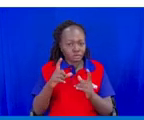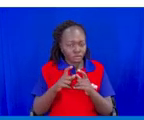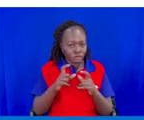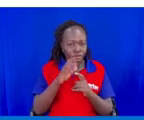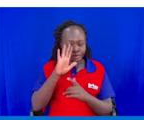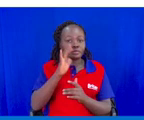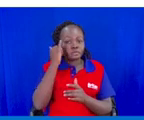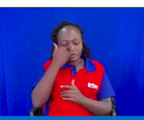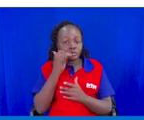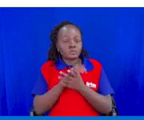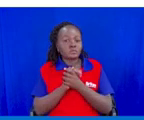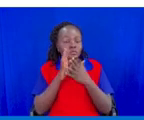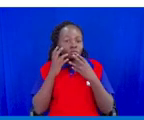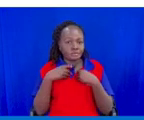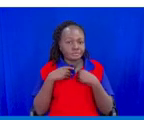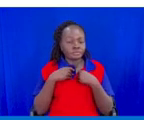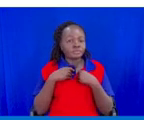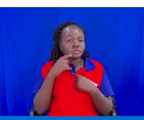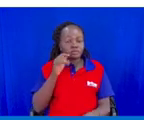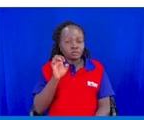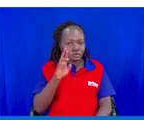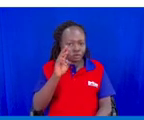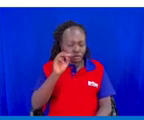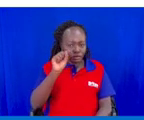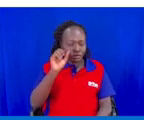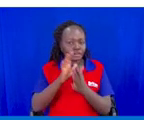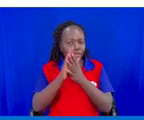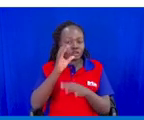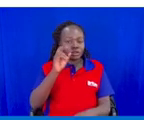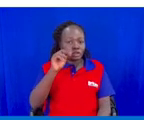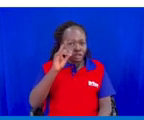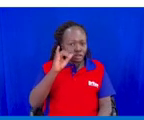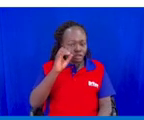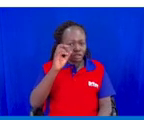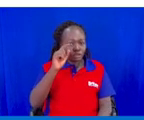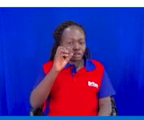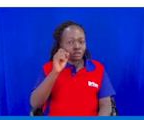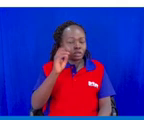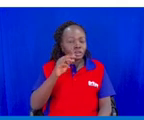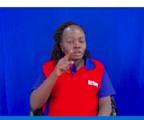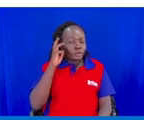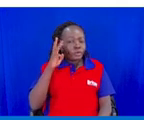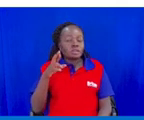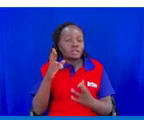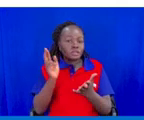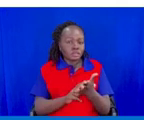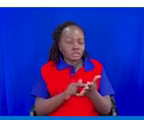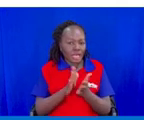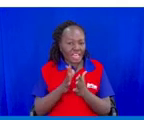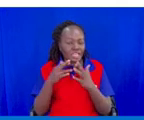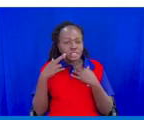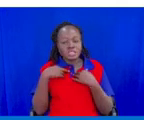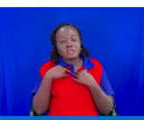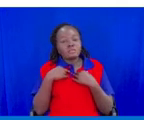Accept the terms and conditions. And there you have it. You will be registered into the fund. You will receive a message from Britam with a